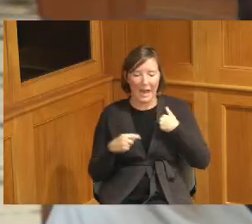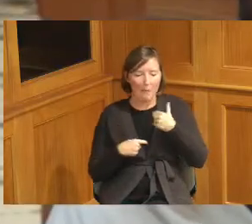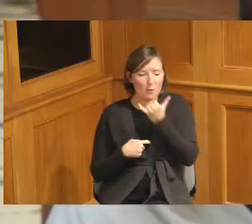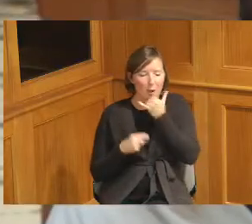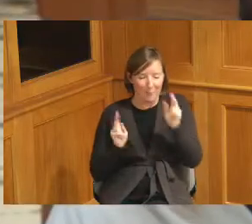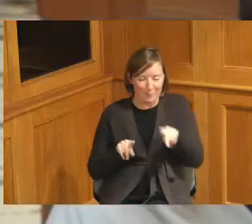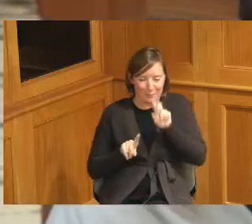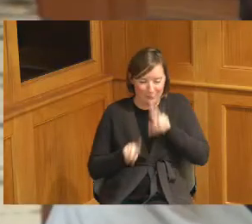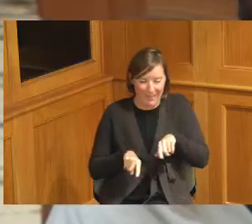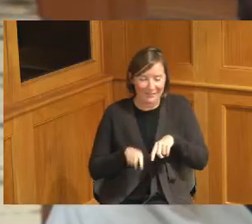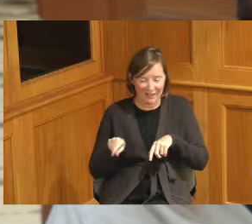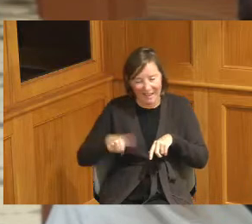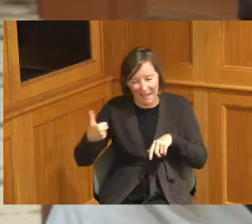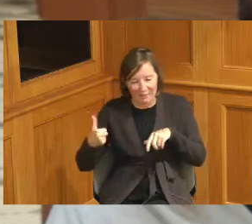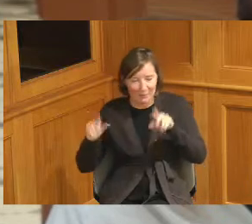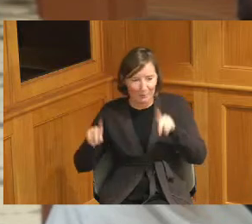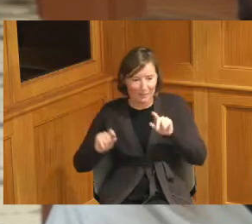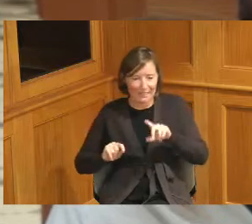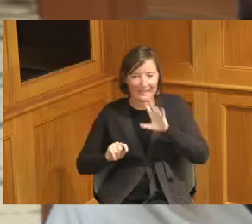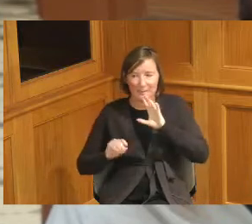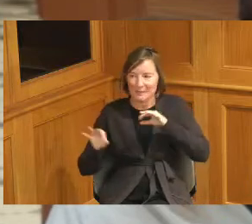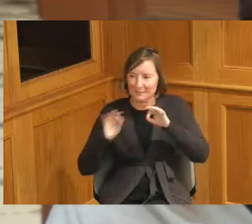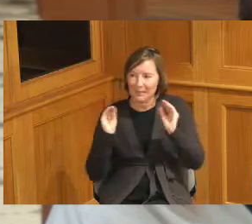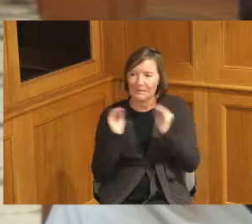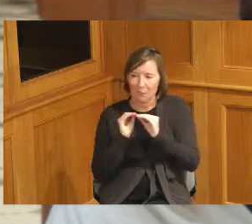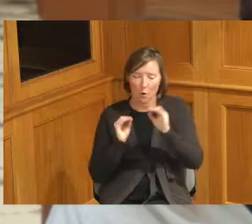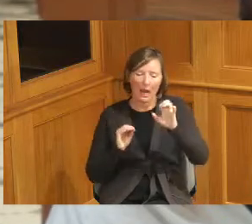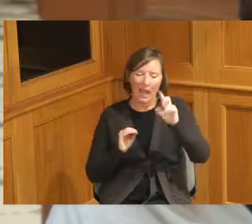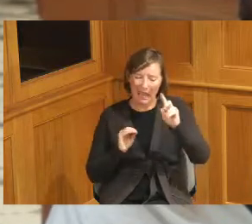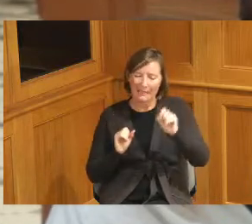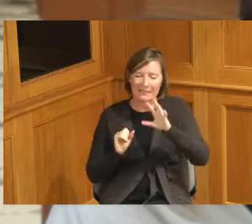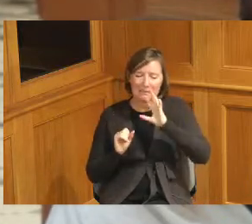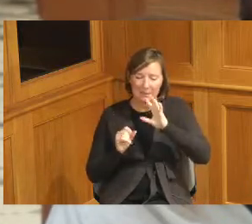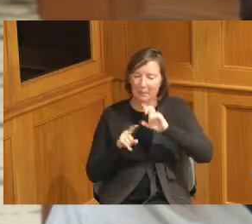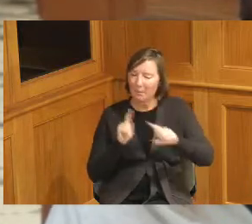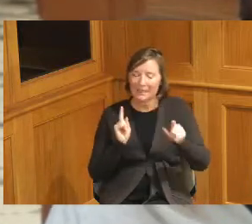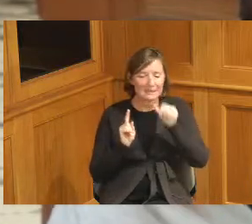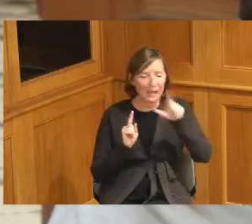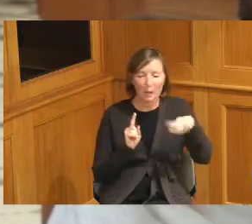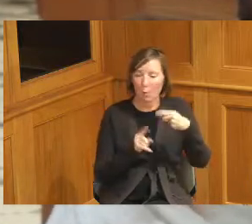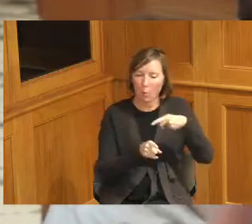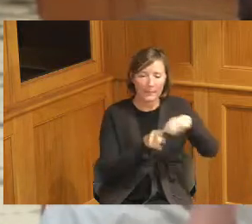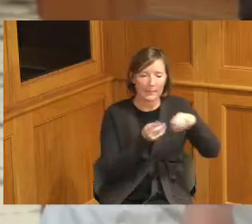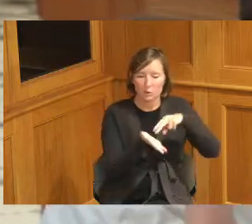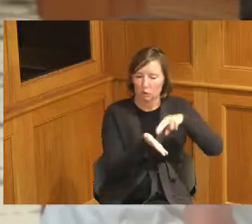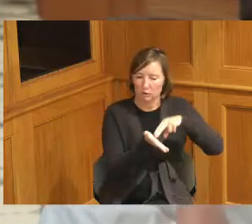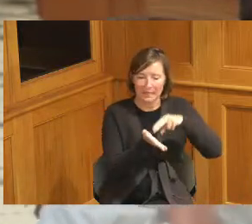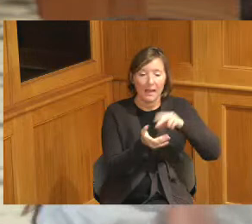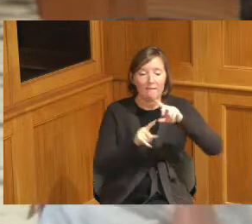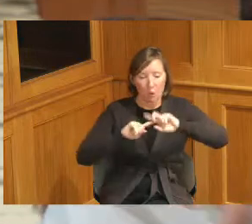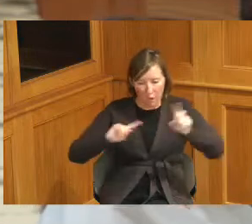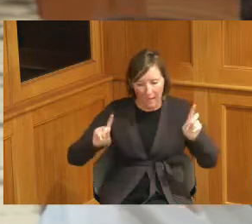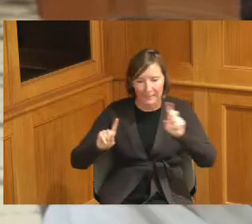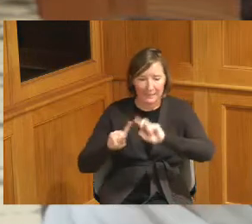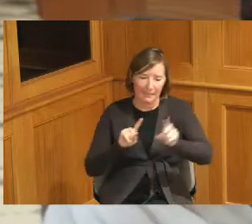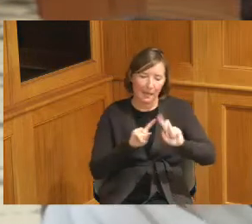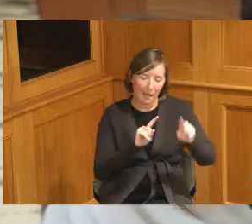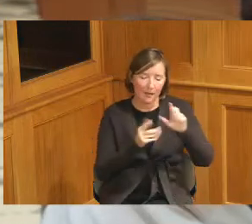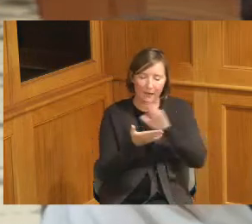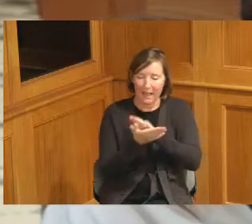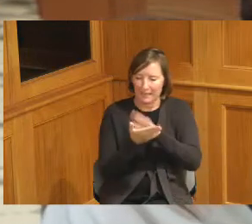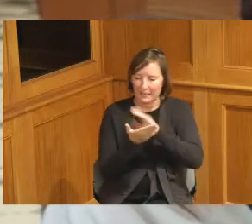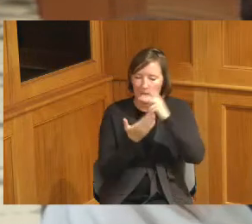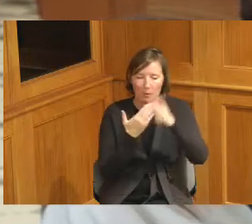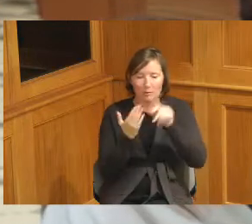in a little more detail, but I believe that they're spread out over all over the a variety of academic programs that are related to their